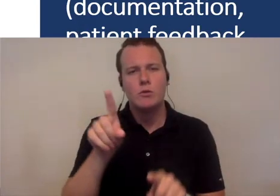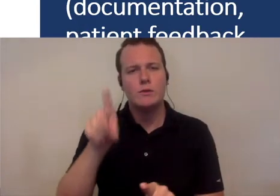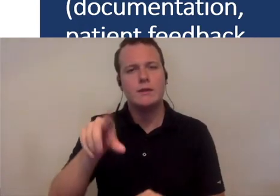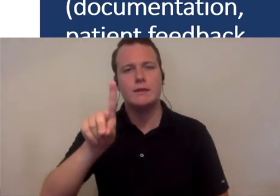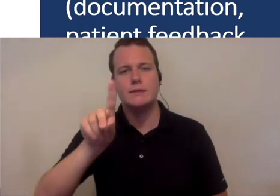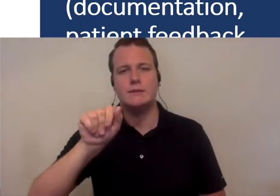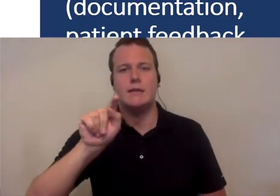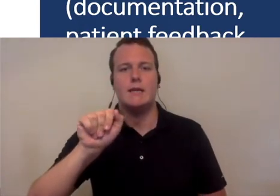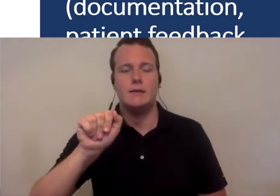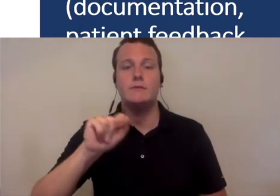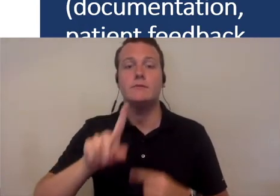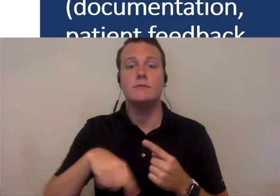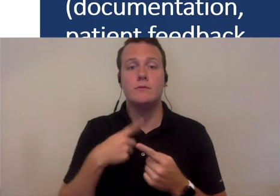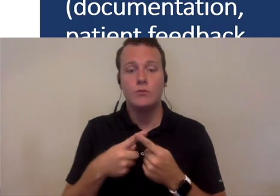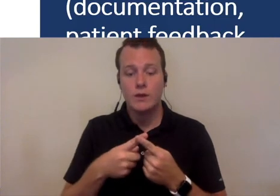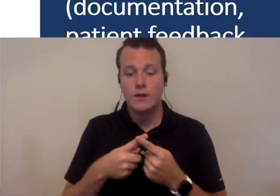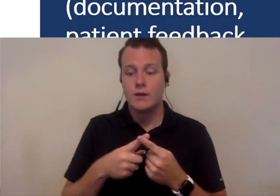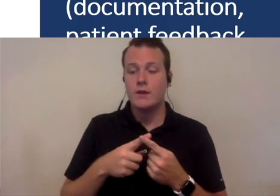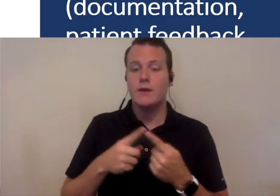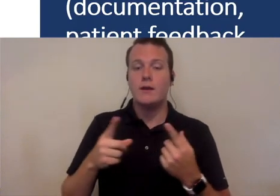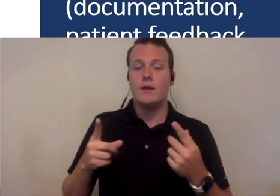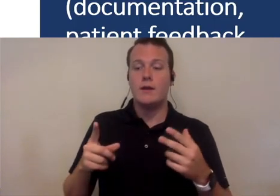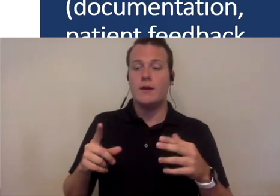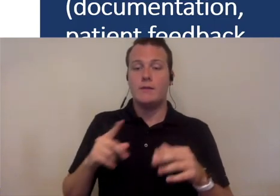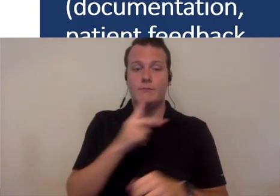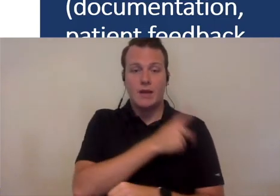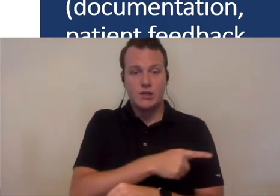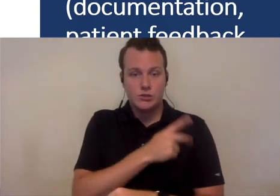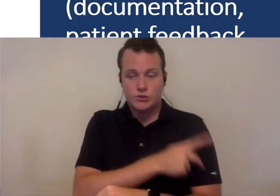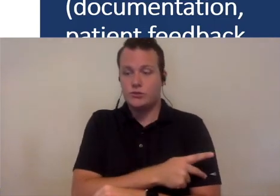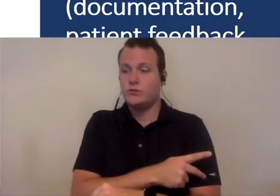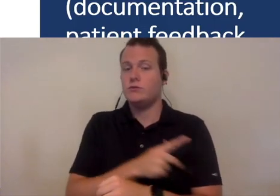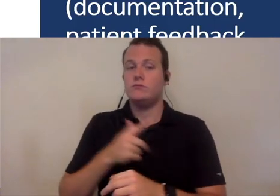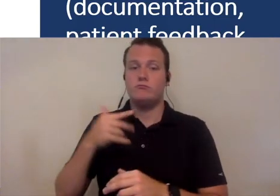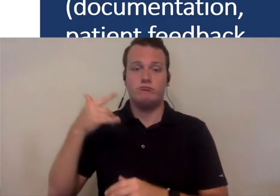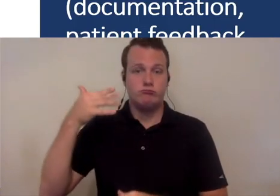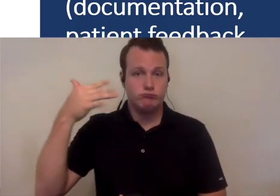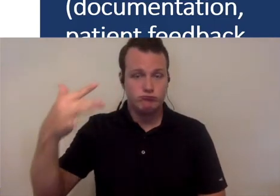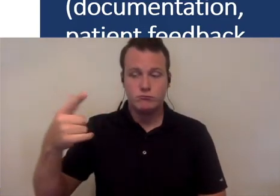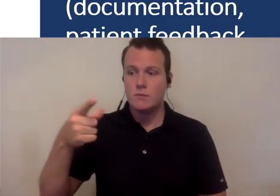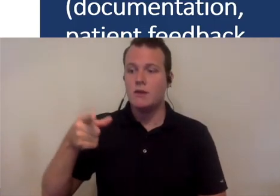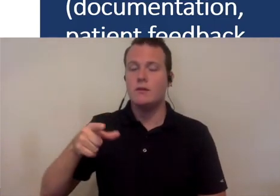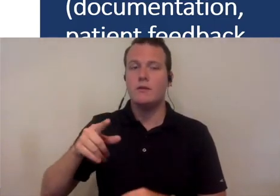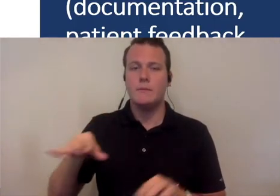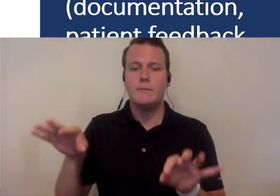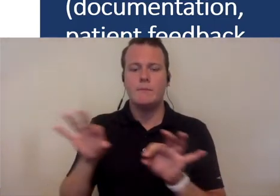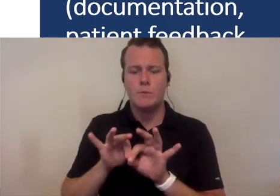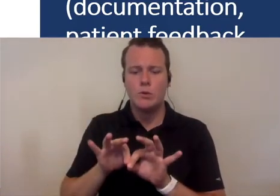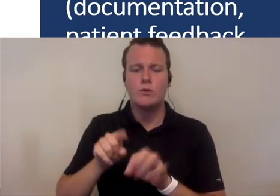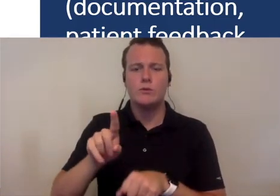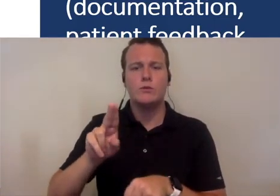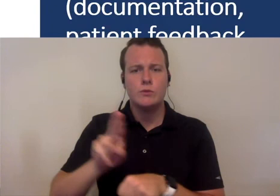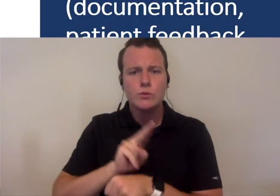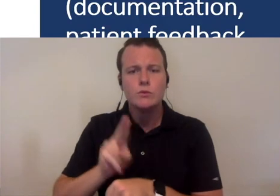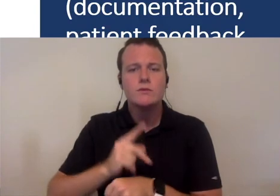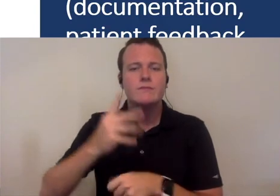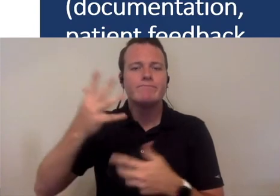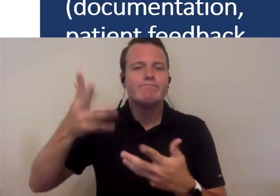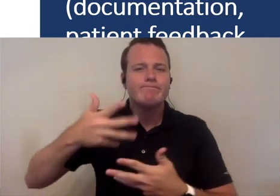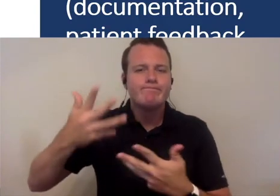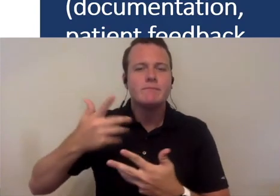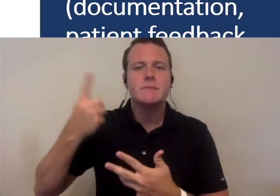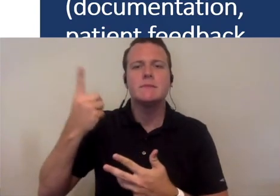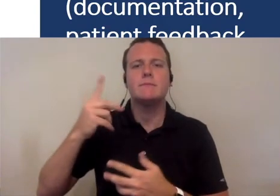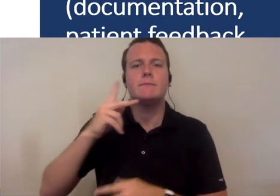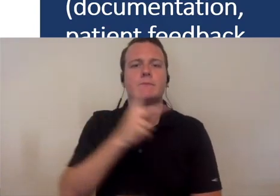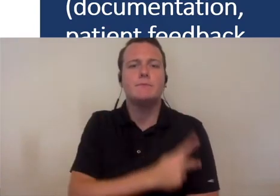to look at your patient loads and when you start to work with them, make sure that you're utilizing some type of